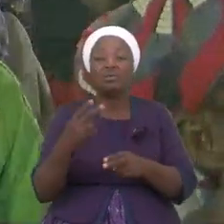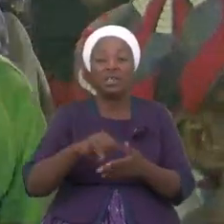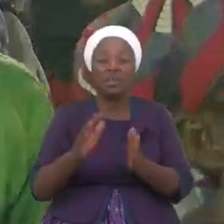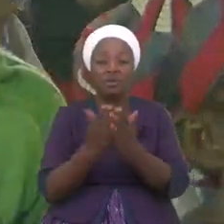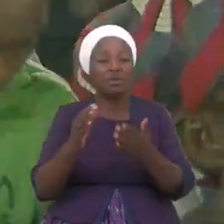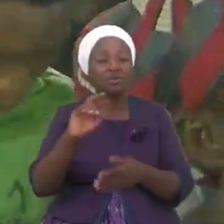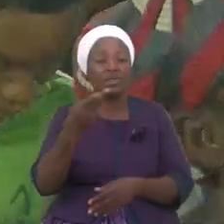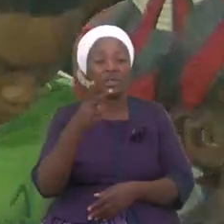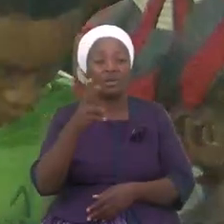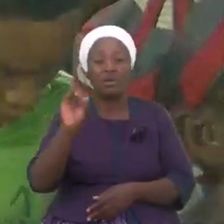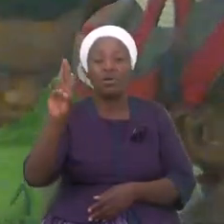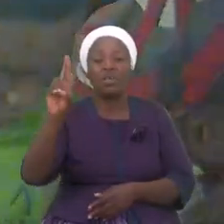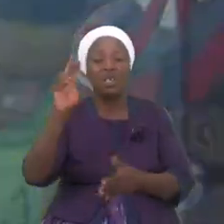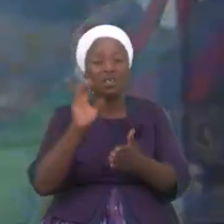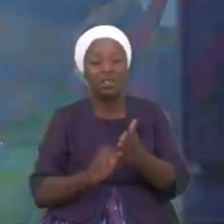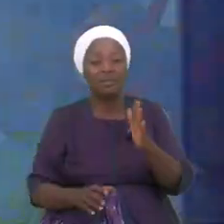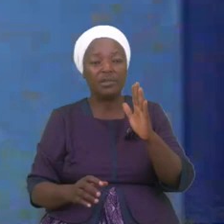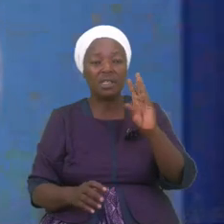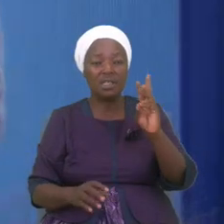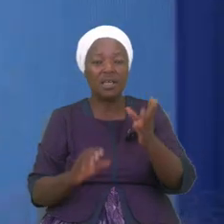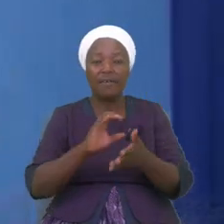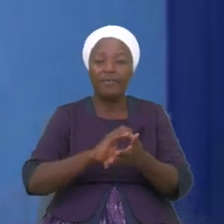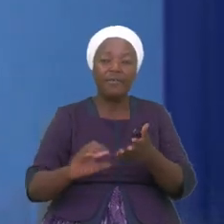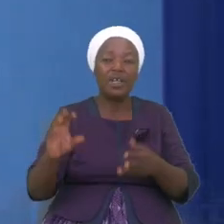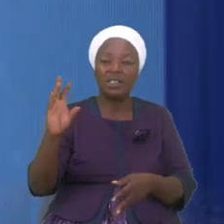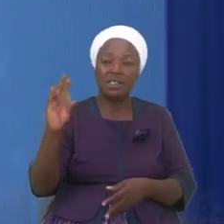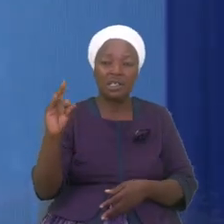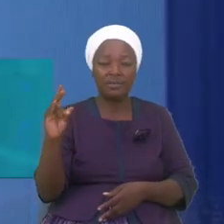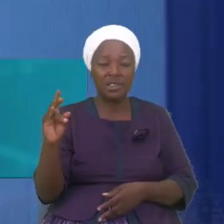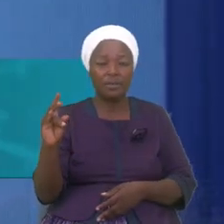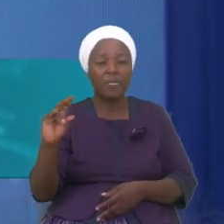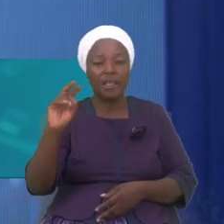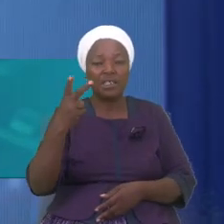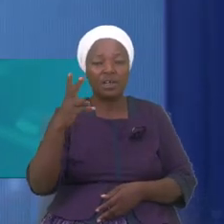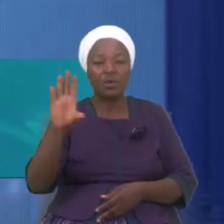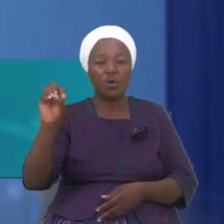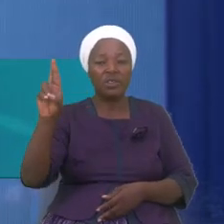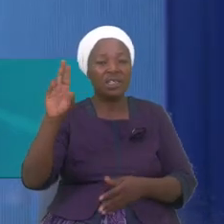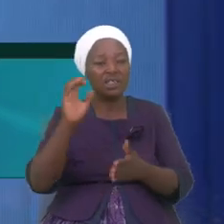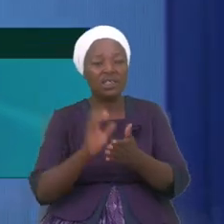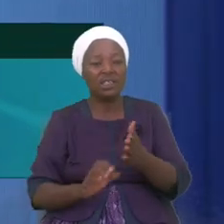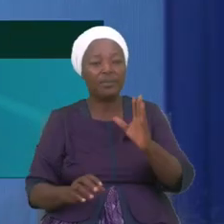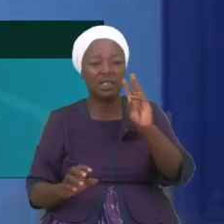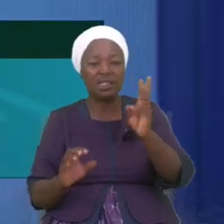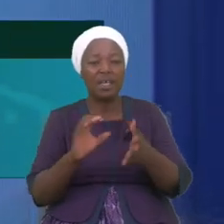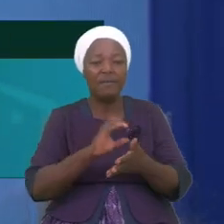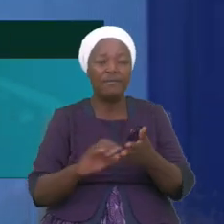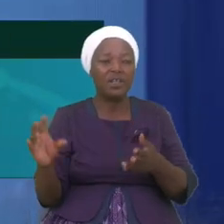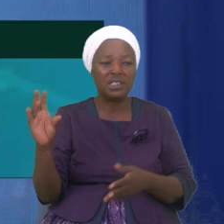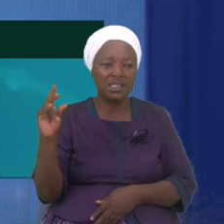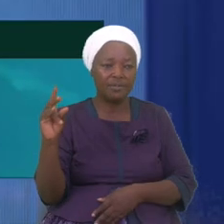6, and I'm reading from verse 17. In 2 Corinthians chapter 6, we're looking at verse